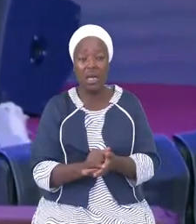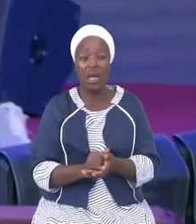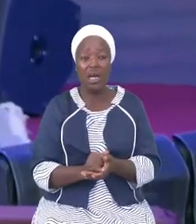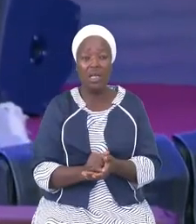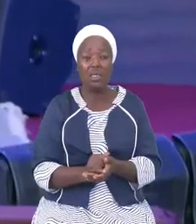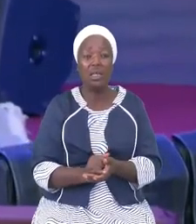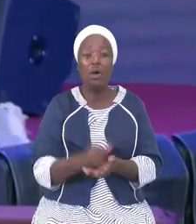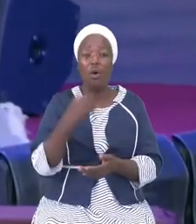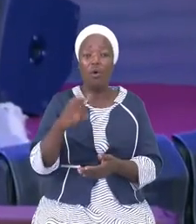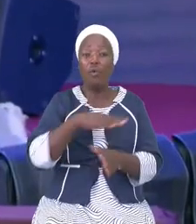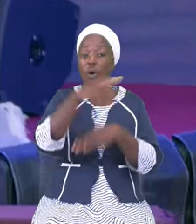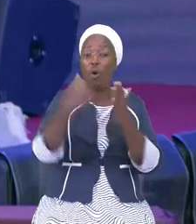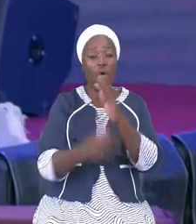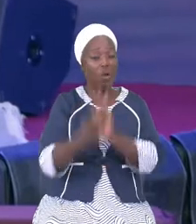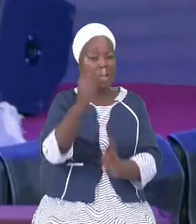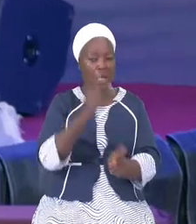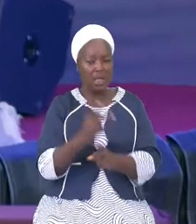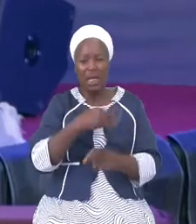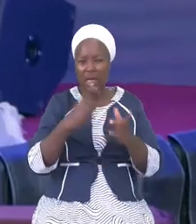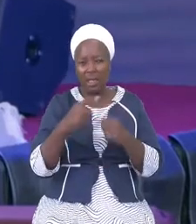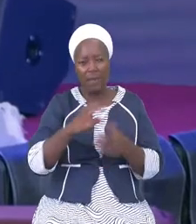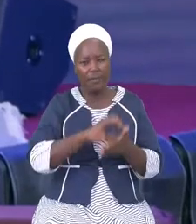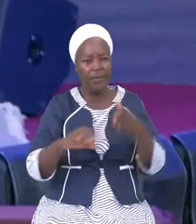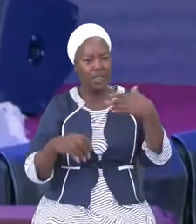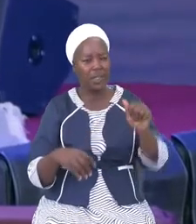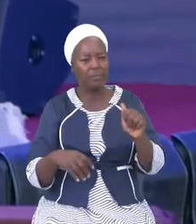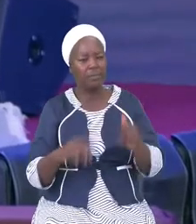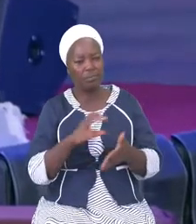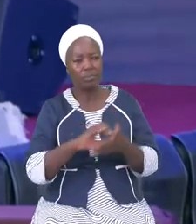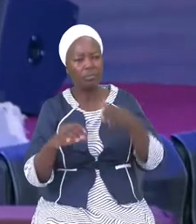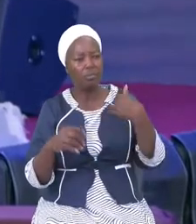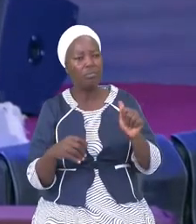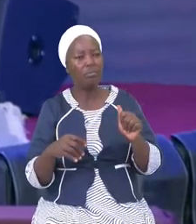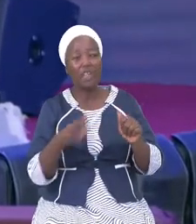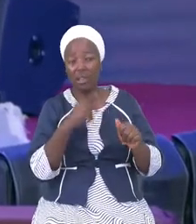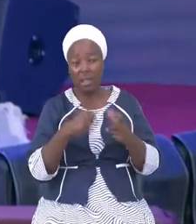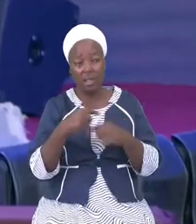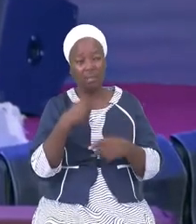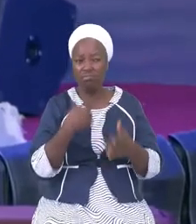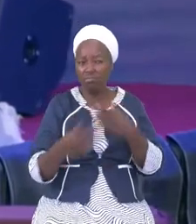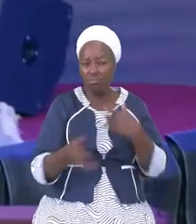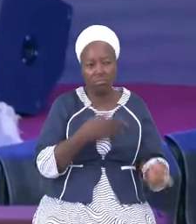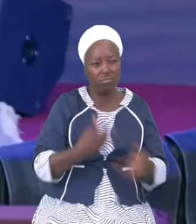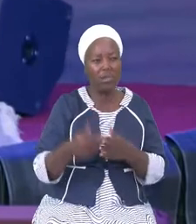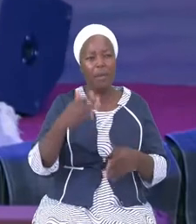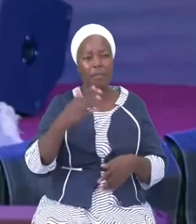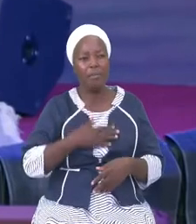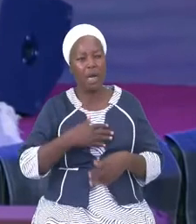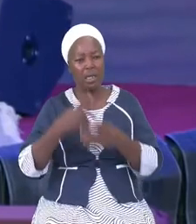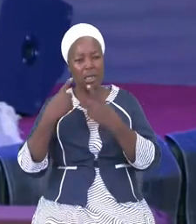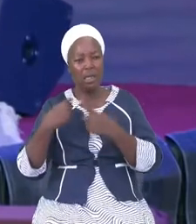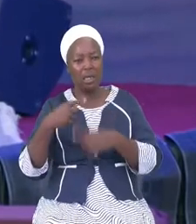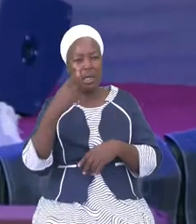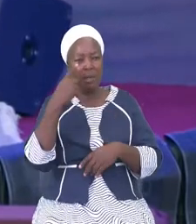all souls. Then he tells us in verse 10, he says, and whatsoever mine eyes desired, I